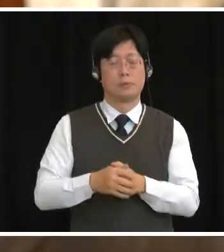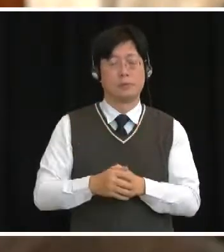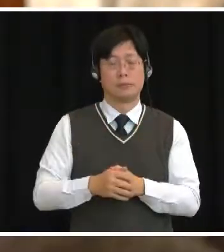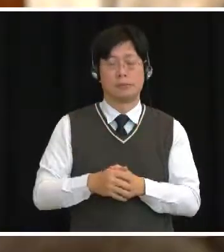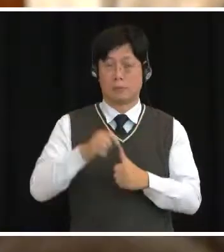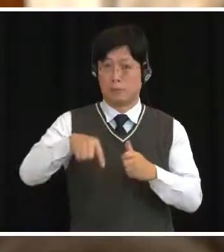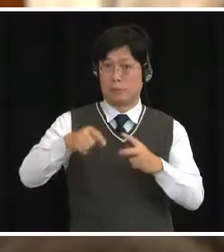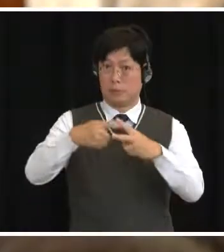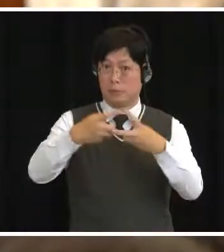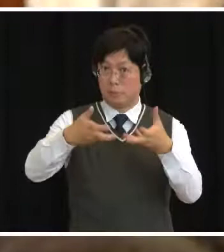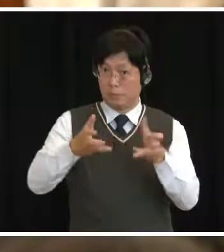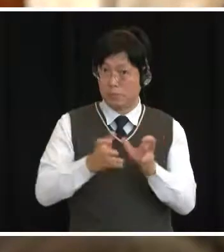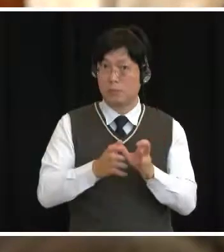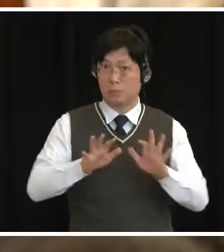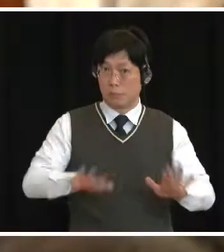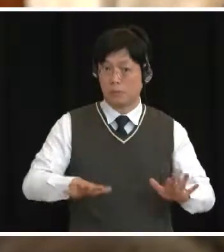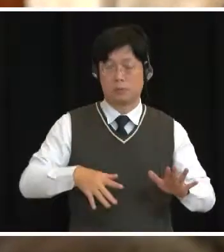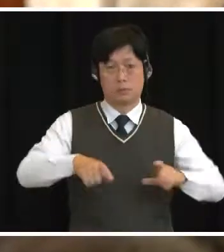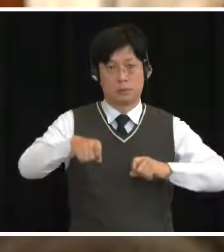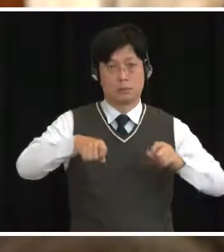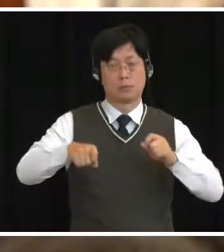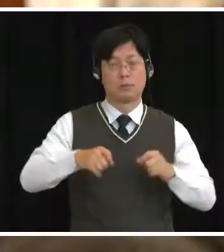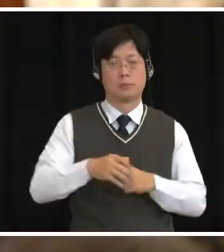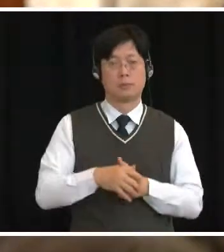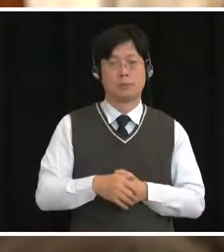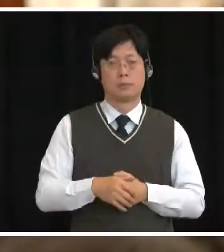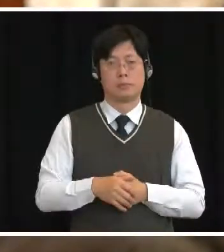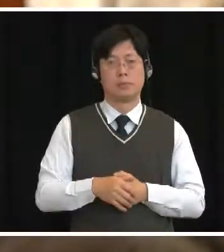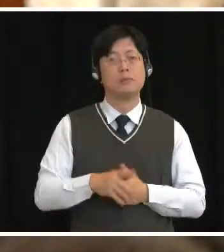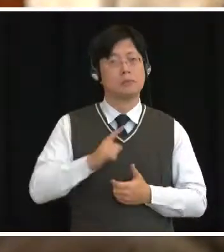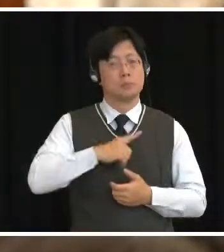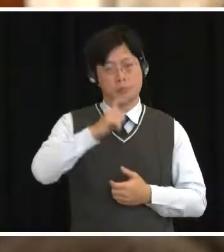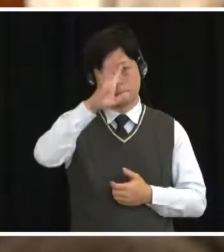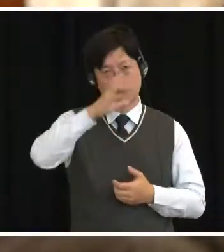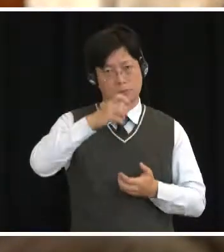a education section under the Presidential Office Human Rights Advisory